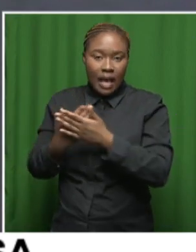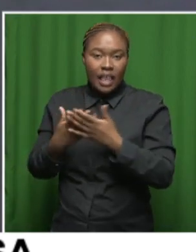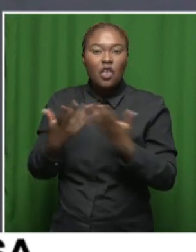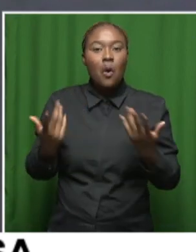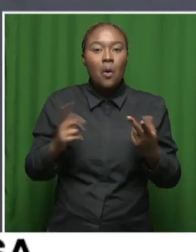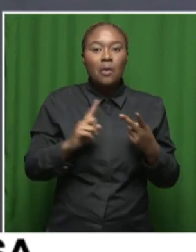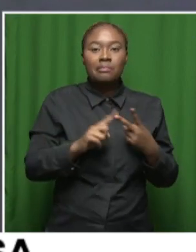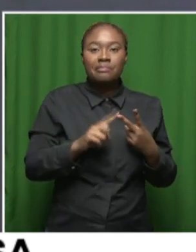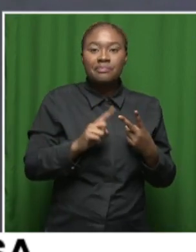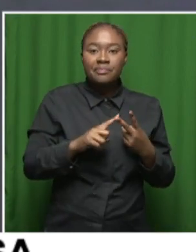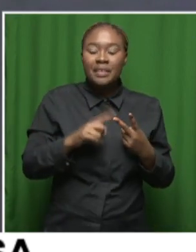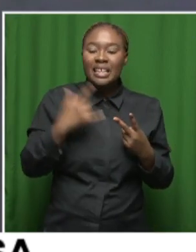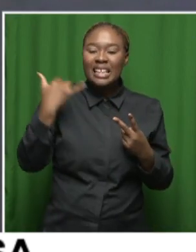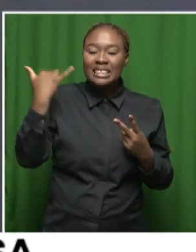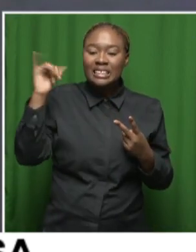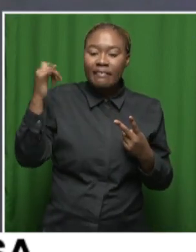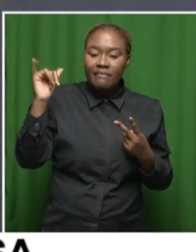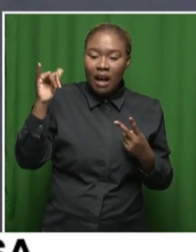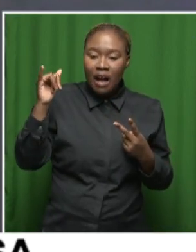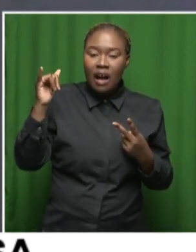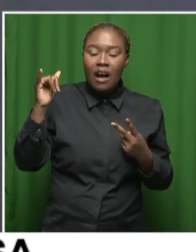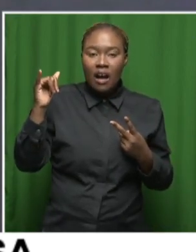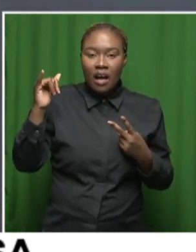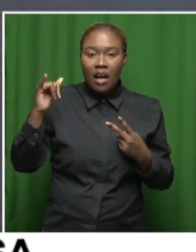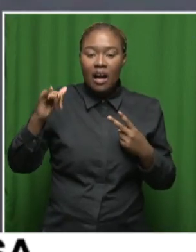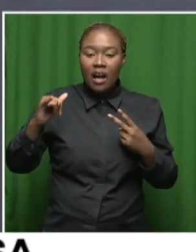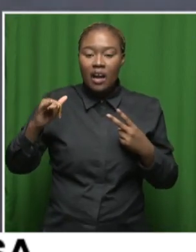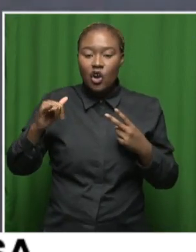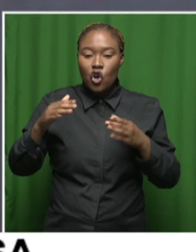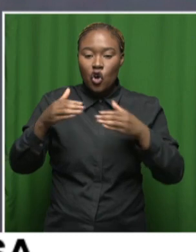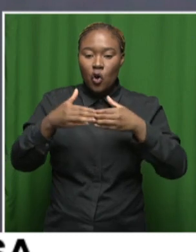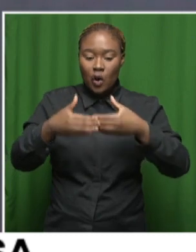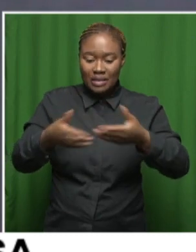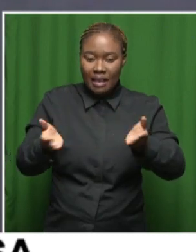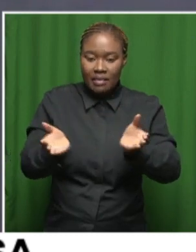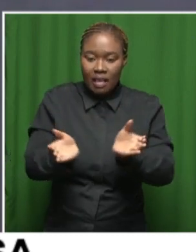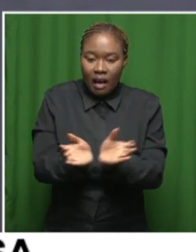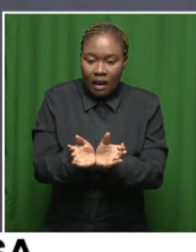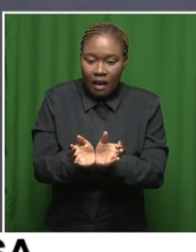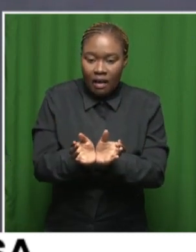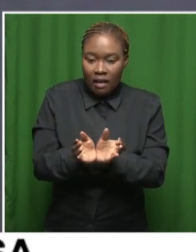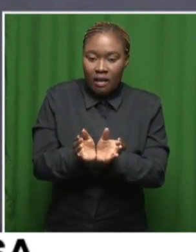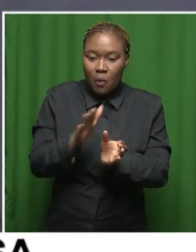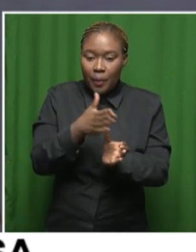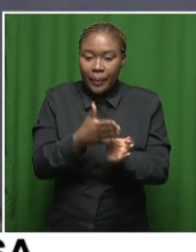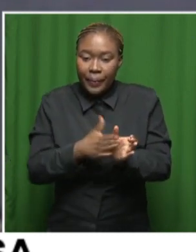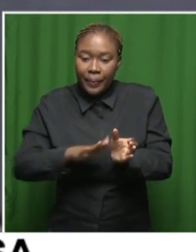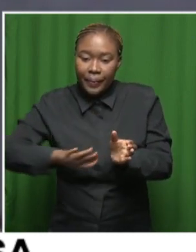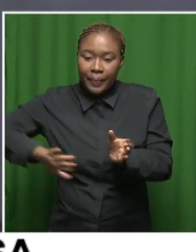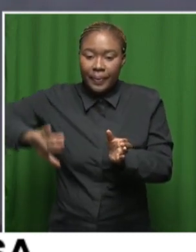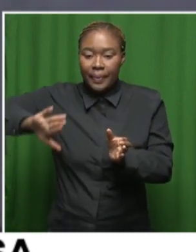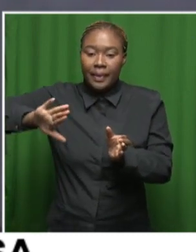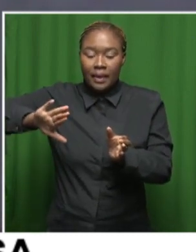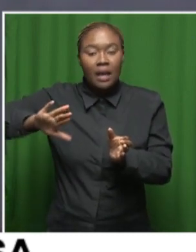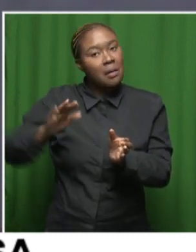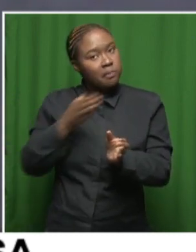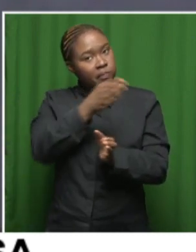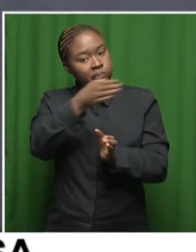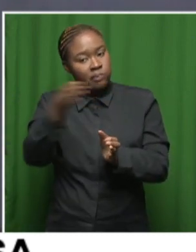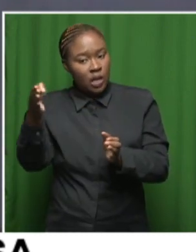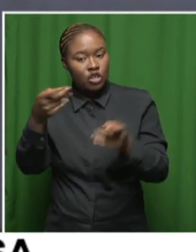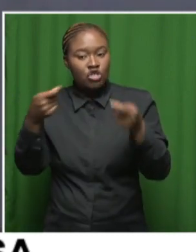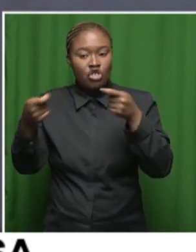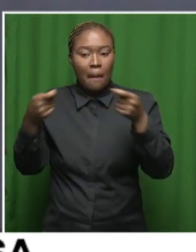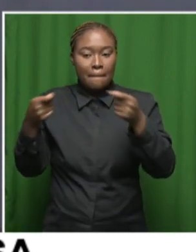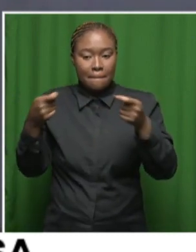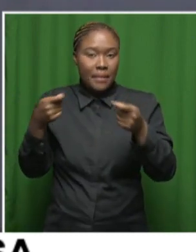aluminium foil containers that you get at lots of different packaging shops. And